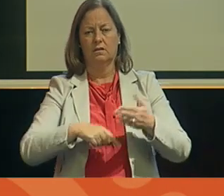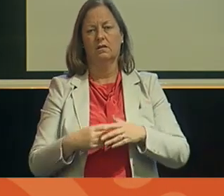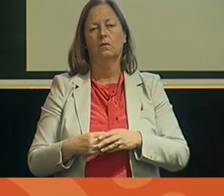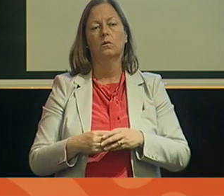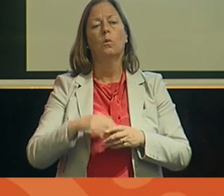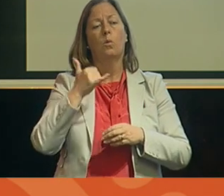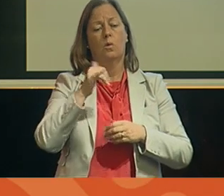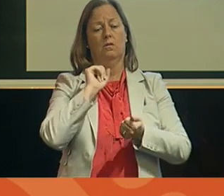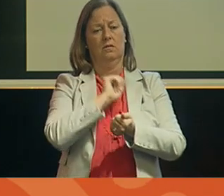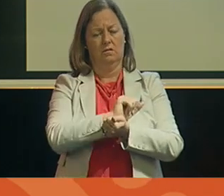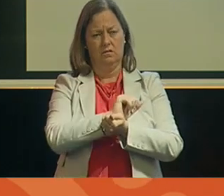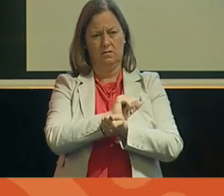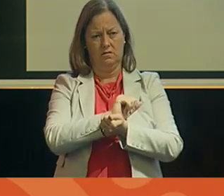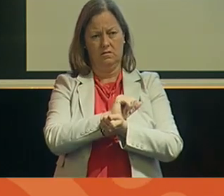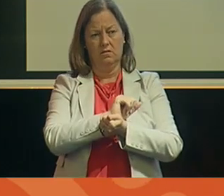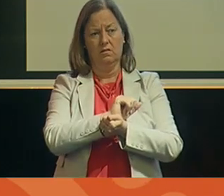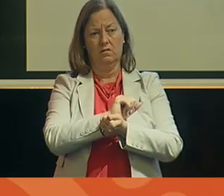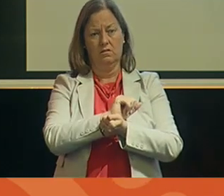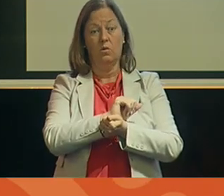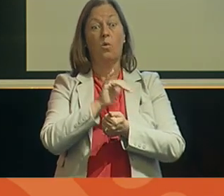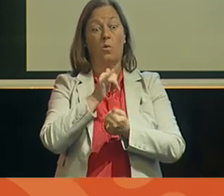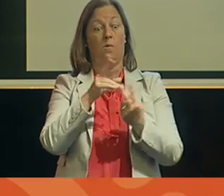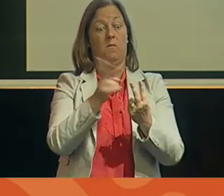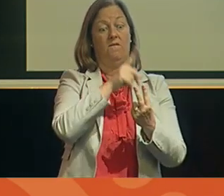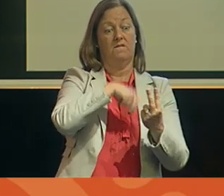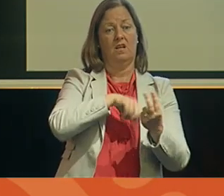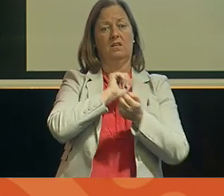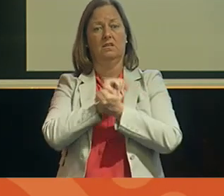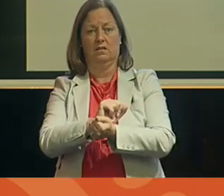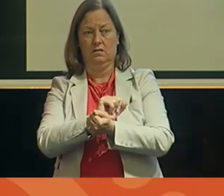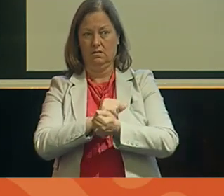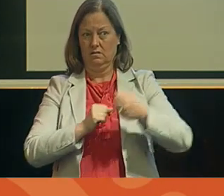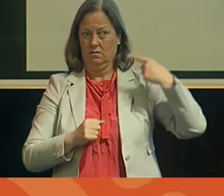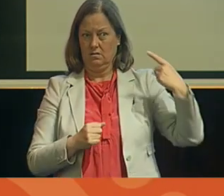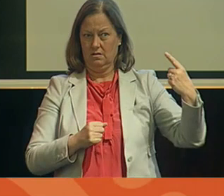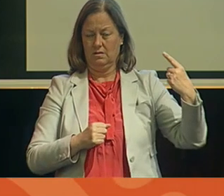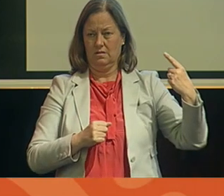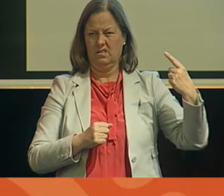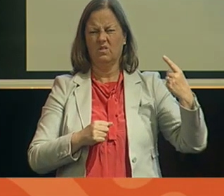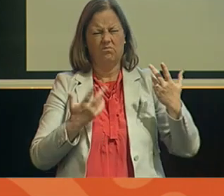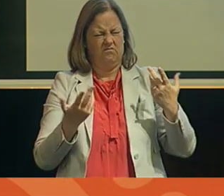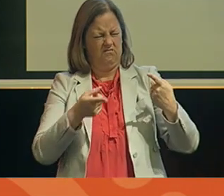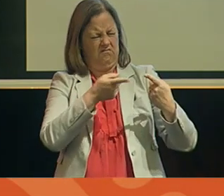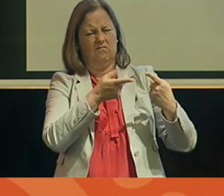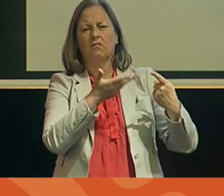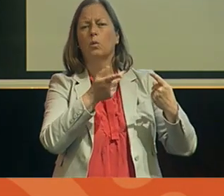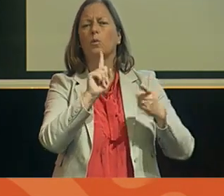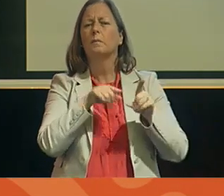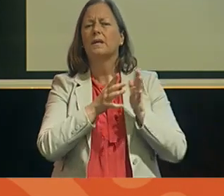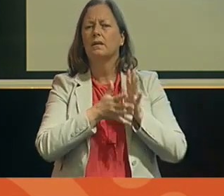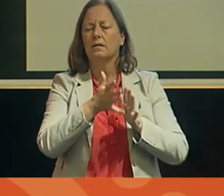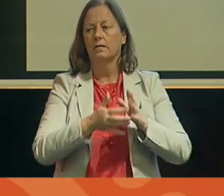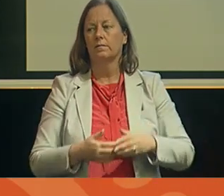to imprisonment of term of not exceeding of, or both. That's one. What does that mean? As I mentioned